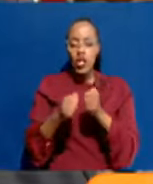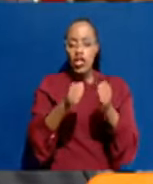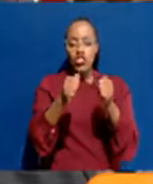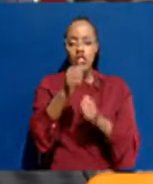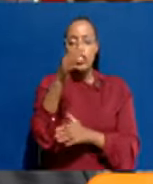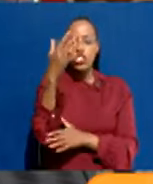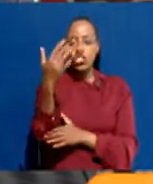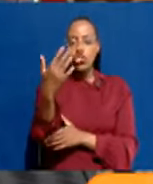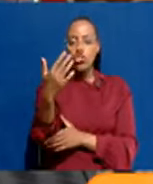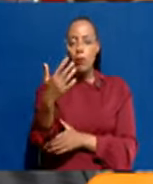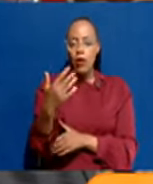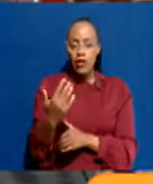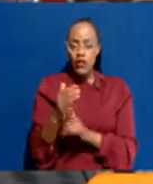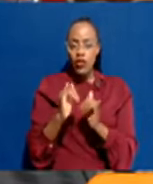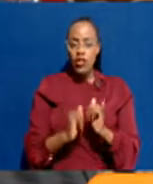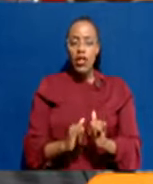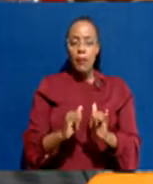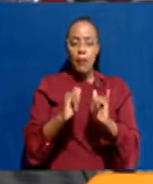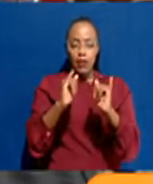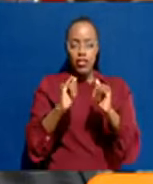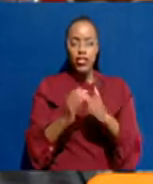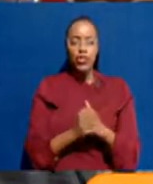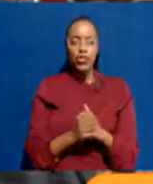document for implementation,